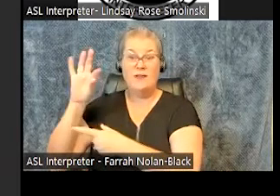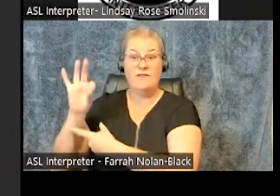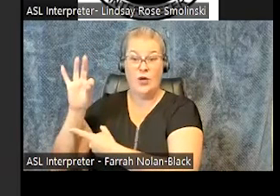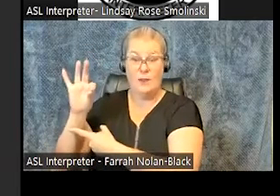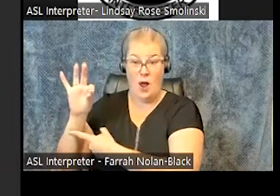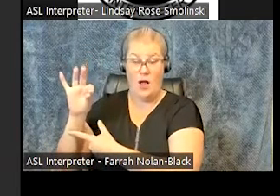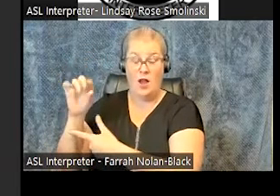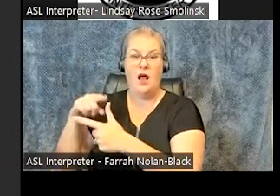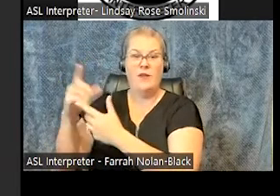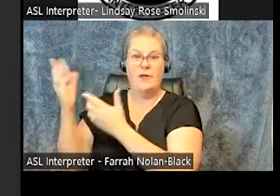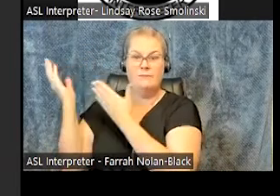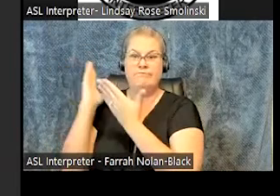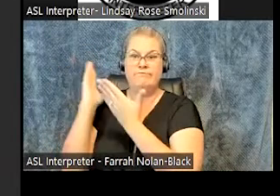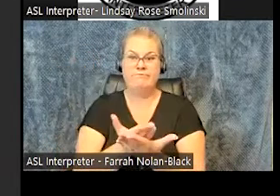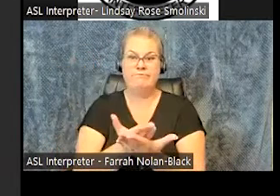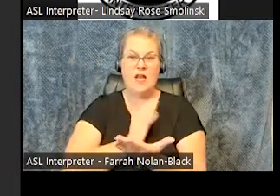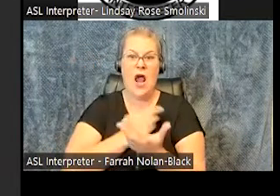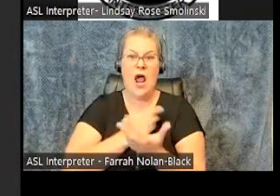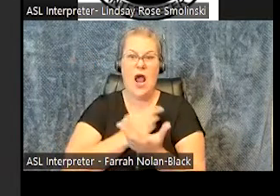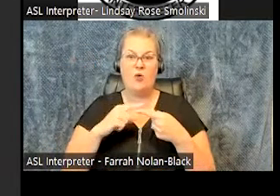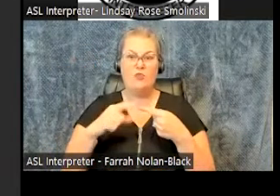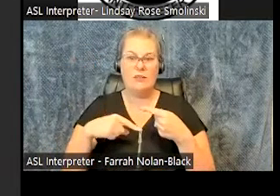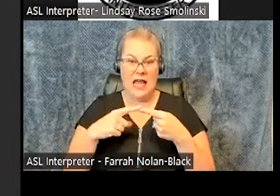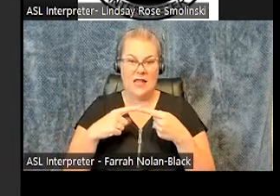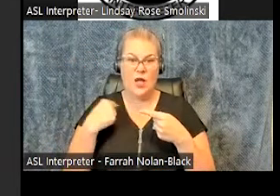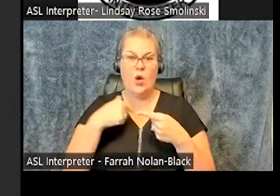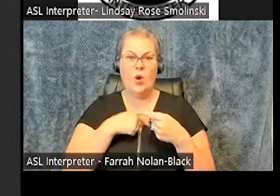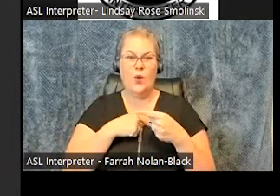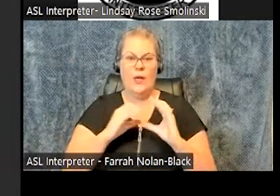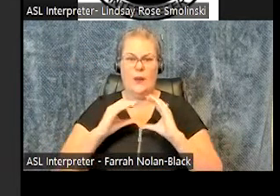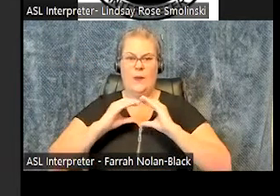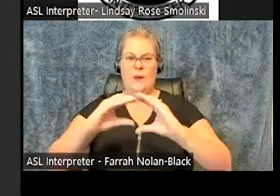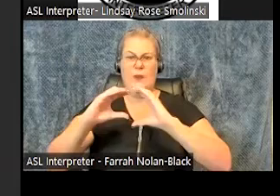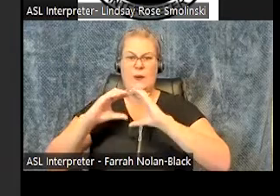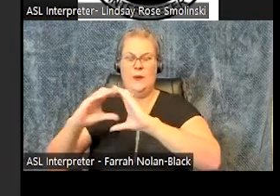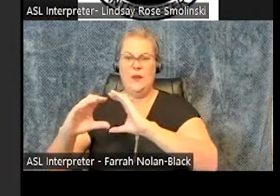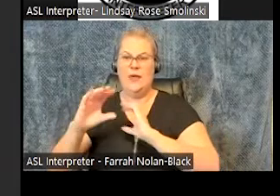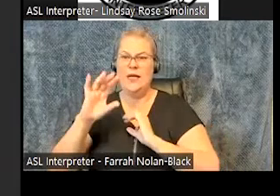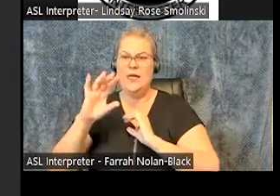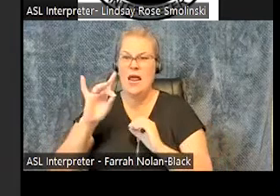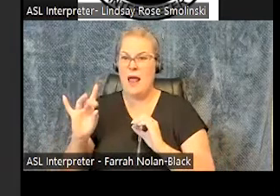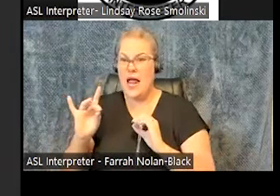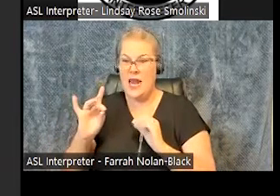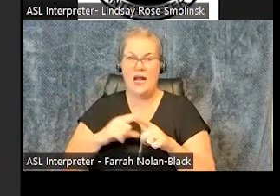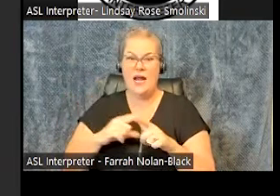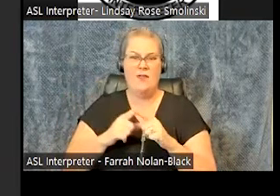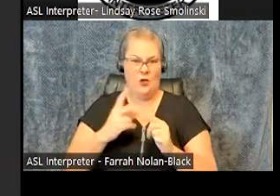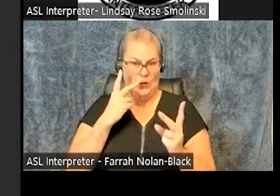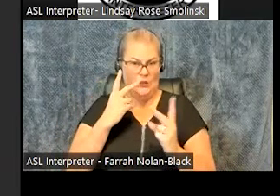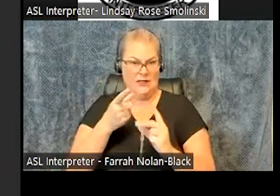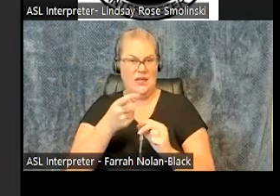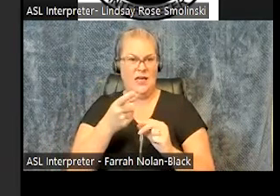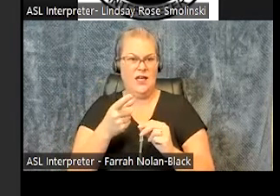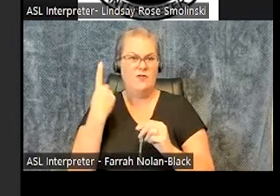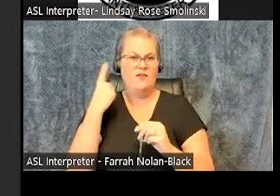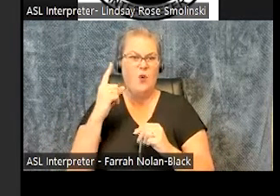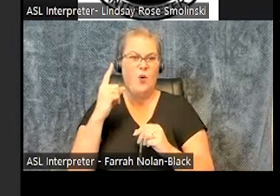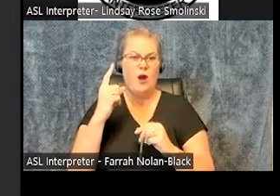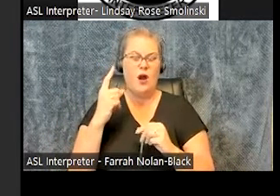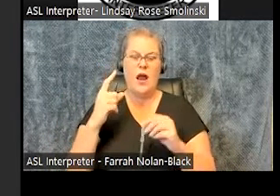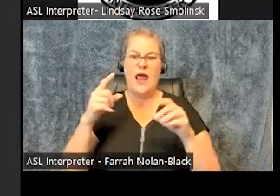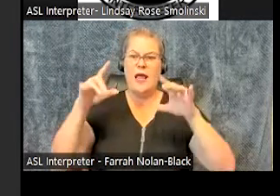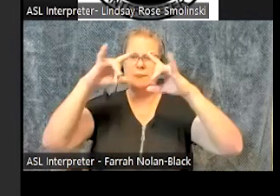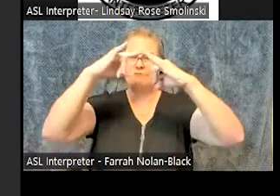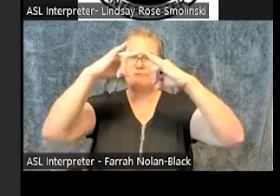log recycling yard. We milled up the 8x8s as well as the dimensional lumber, and you can see the pergola for a job they built in Castro Valley and that